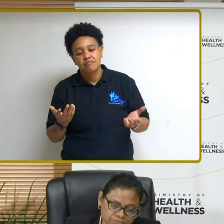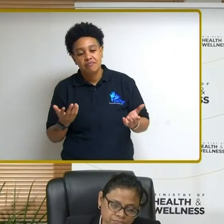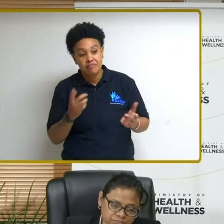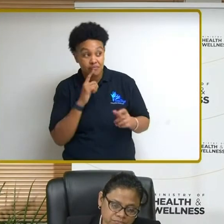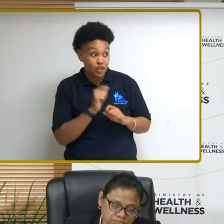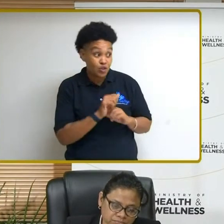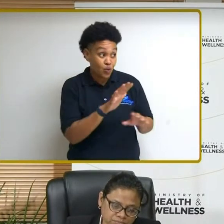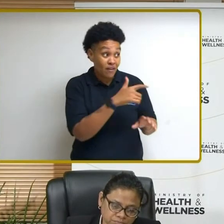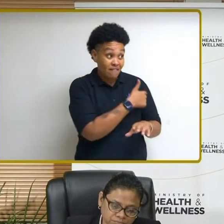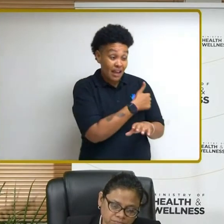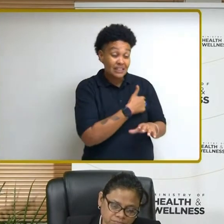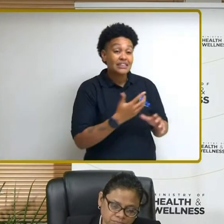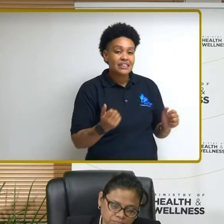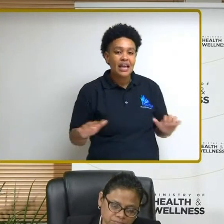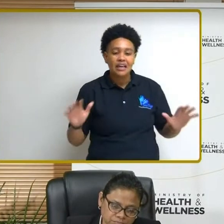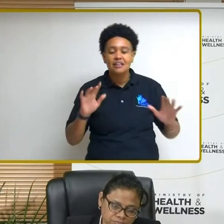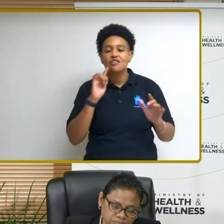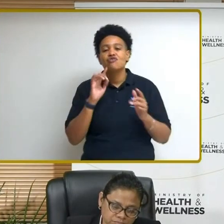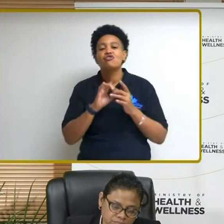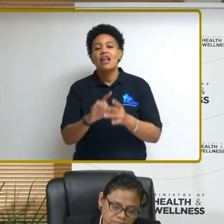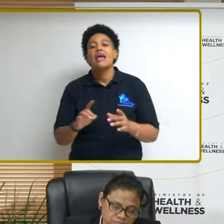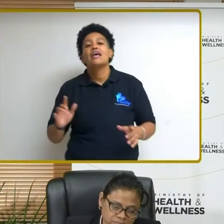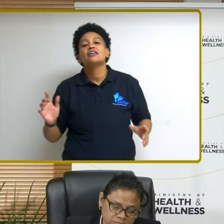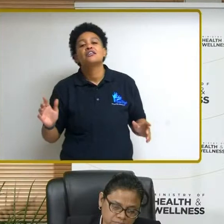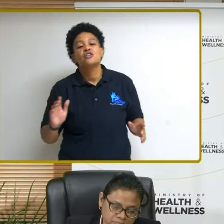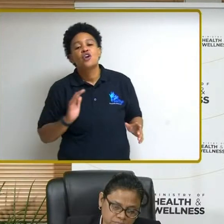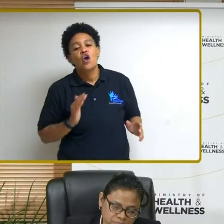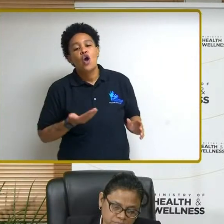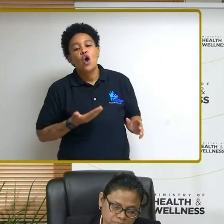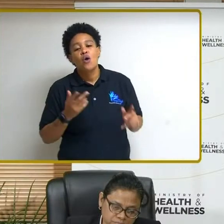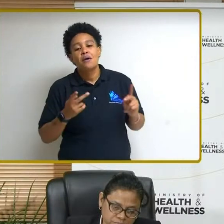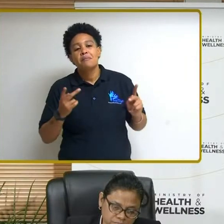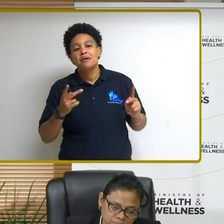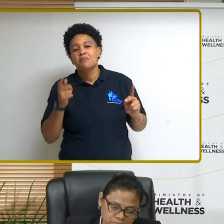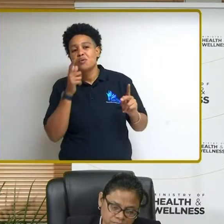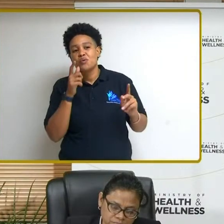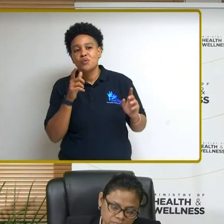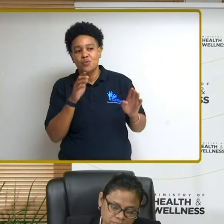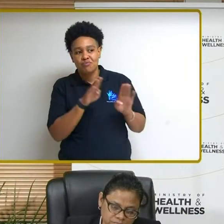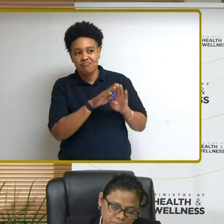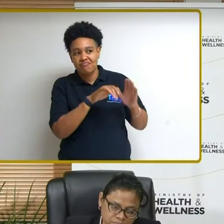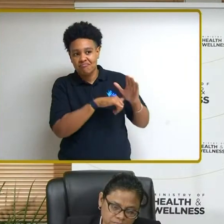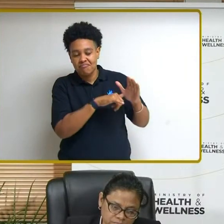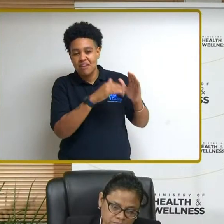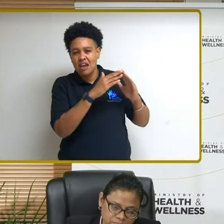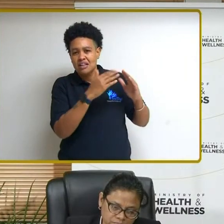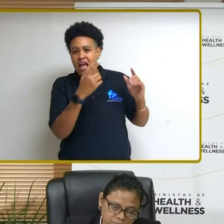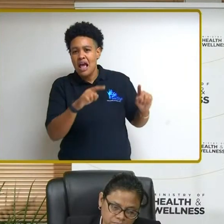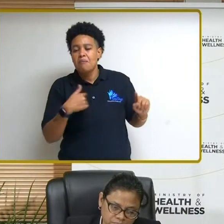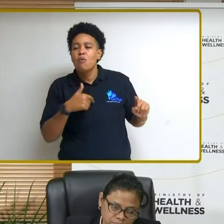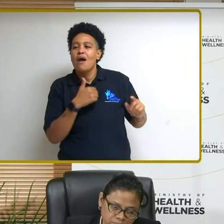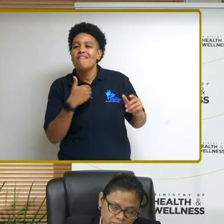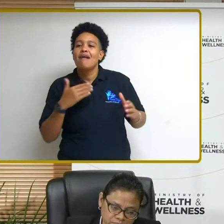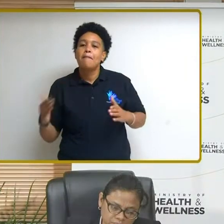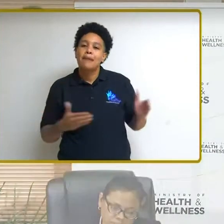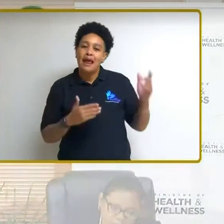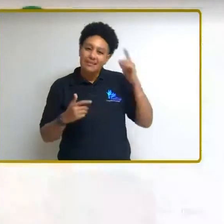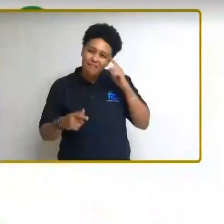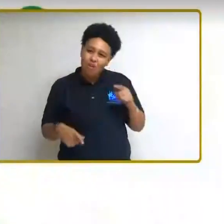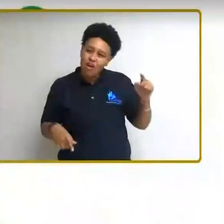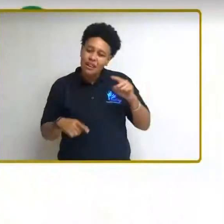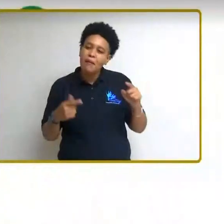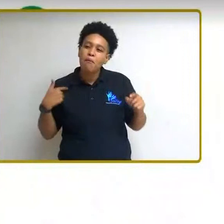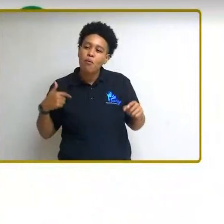order to vaccinate these persons. With regards to our shut-ins, we actually have a plan for them.